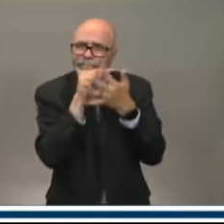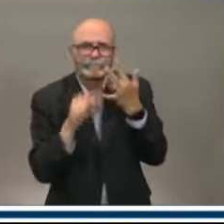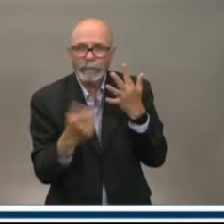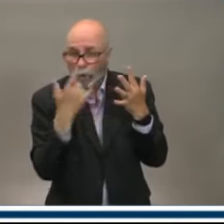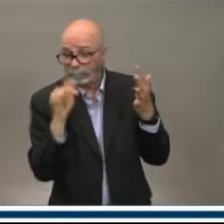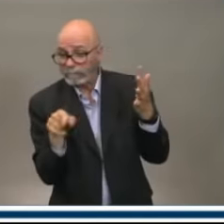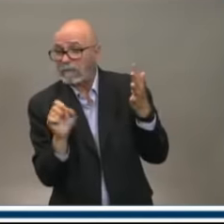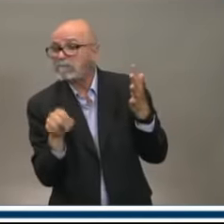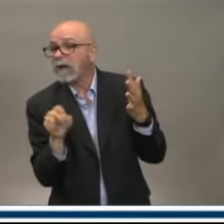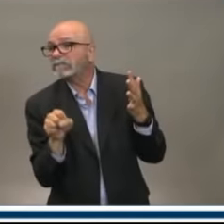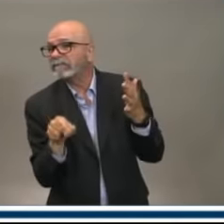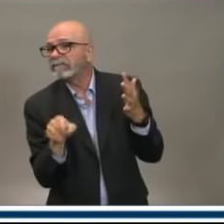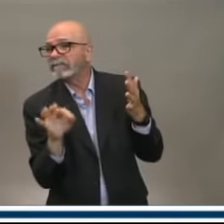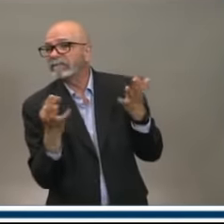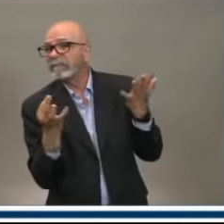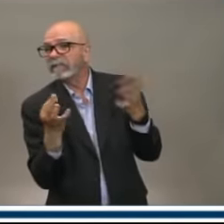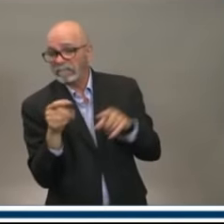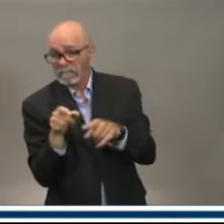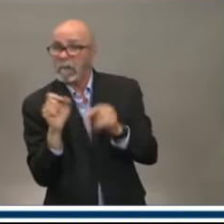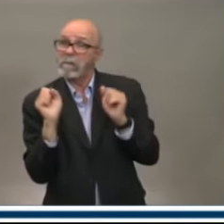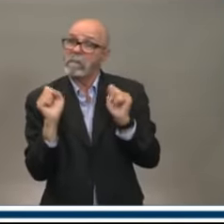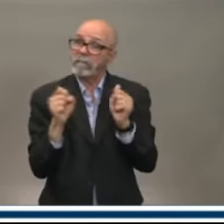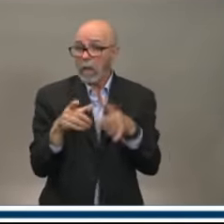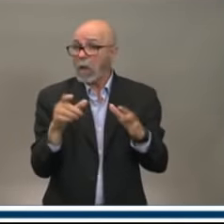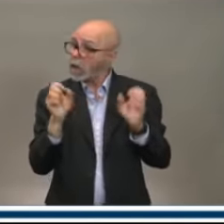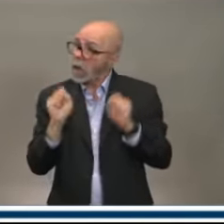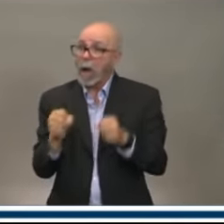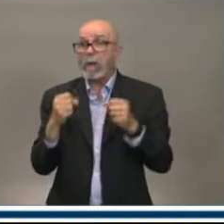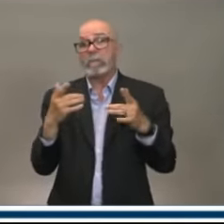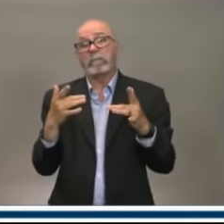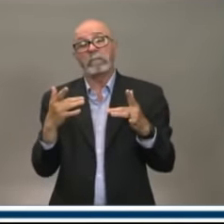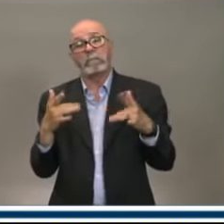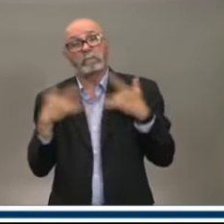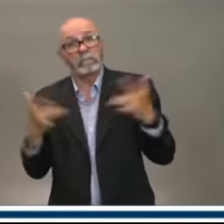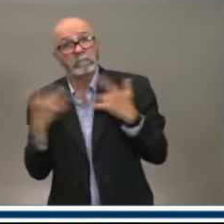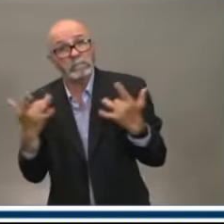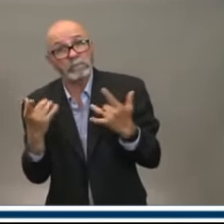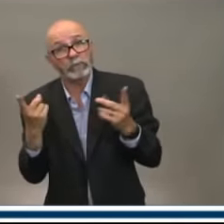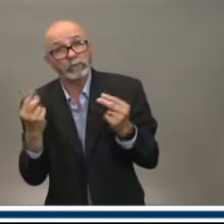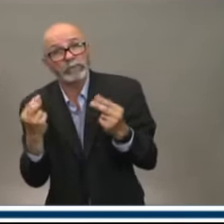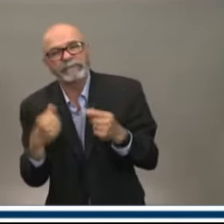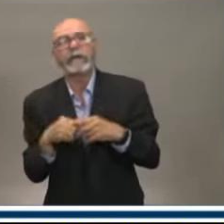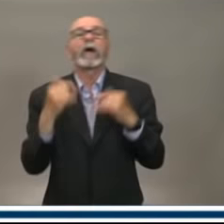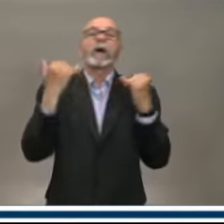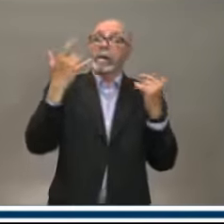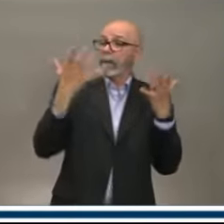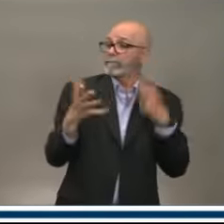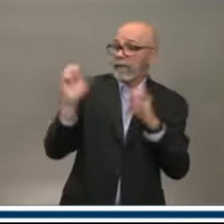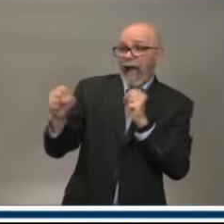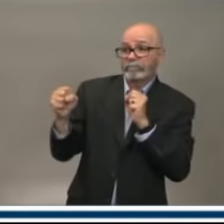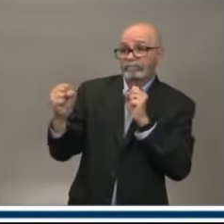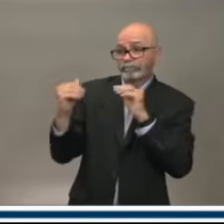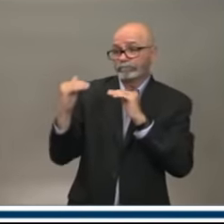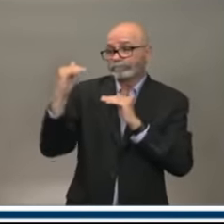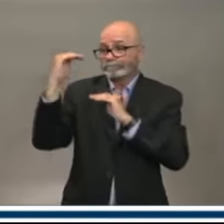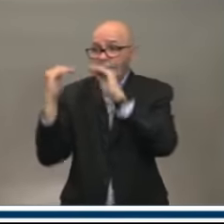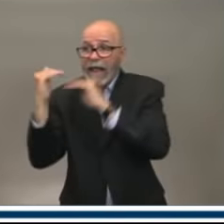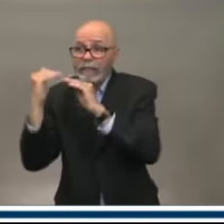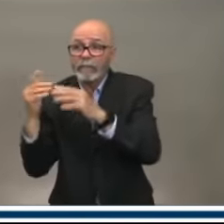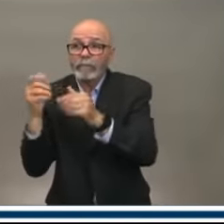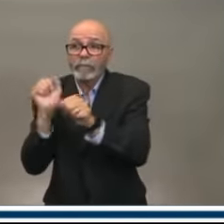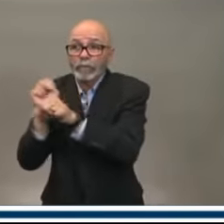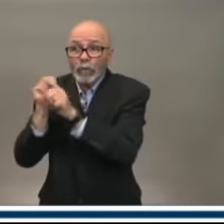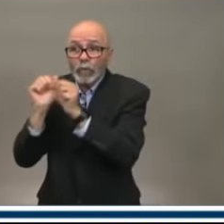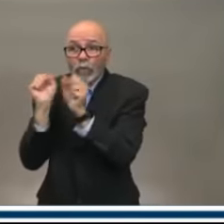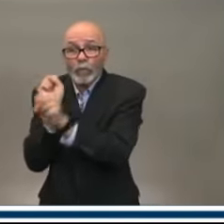doing? Is it meeting our objectives of finding that appropriate balance, minimizing the impact of